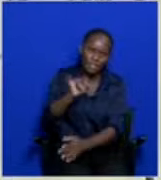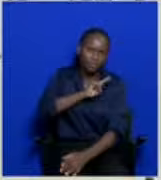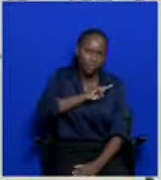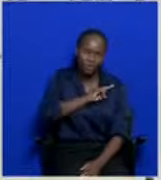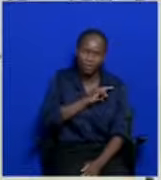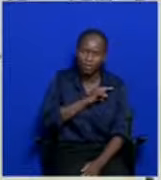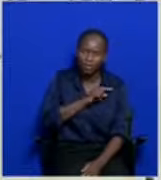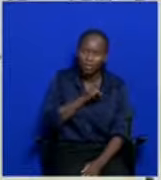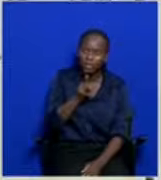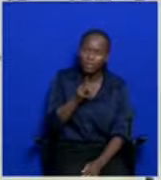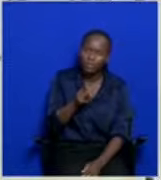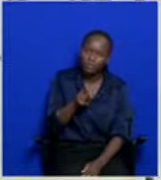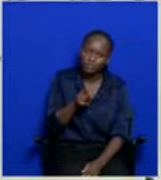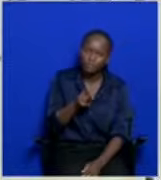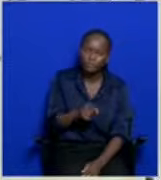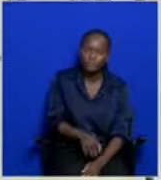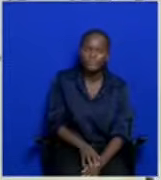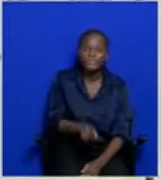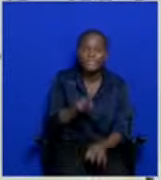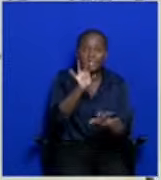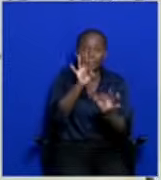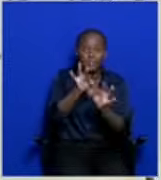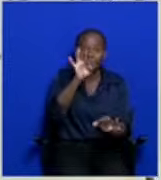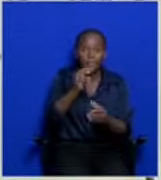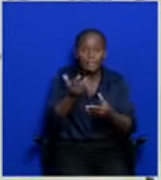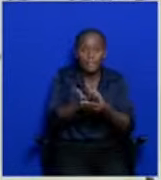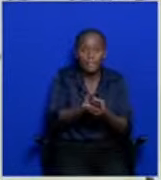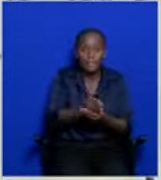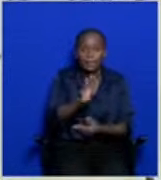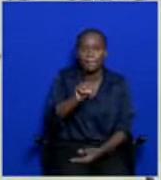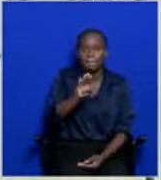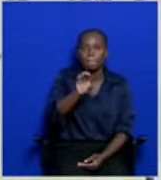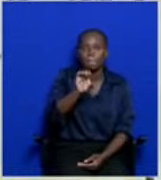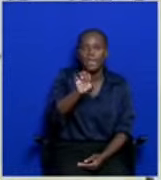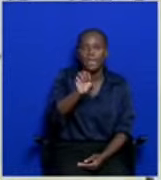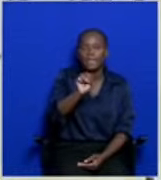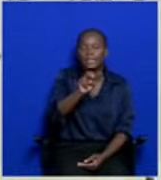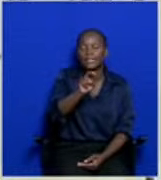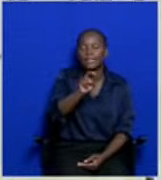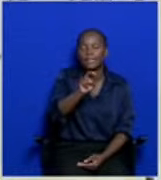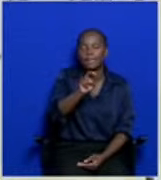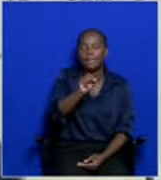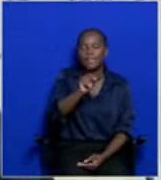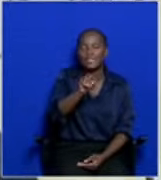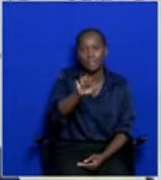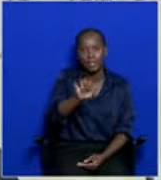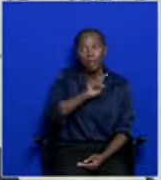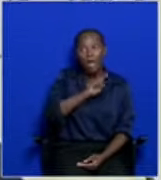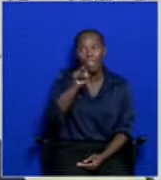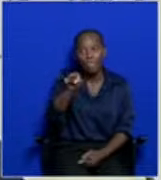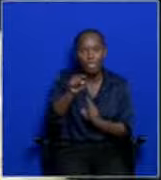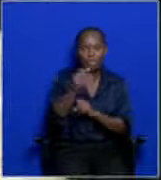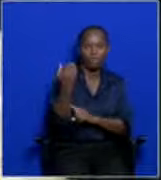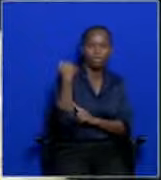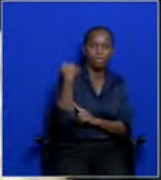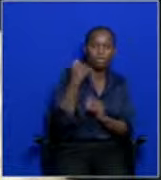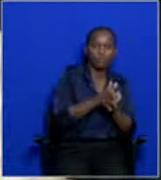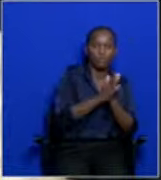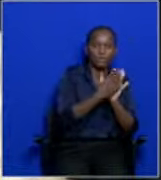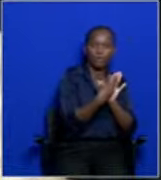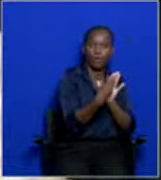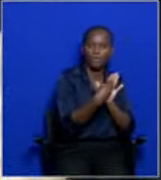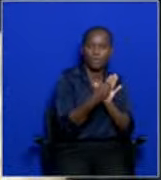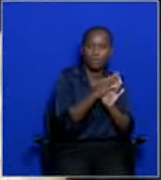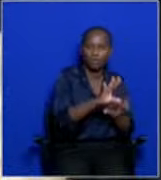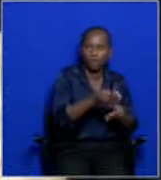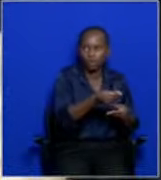case, because they did request copies of that docket, and we informed